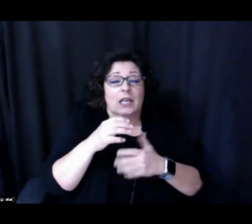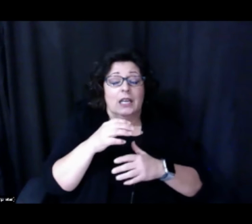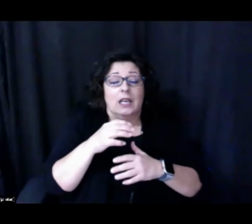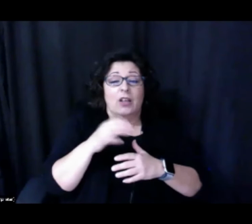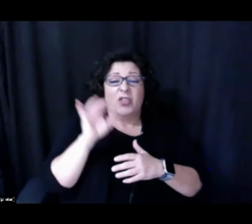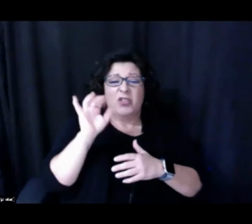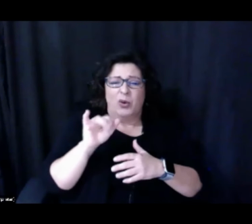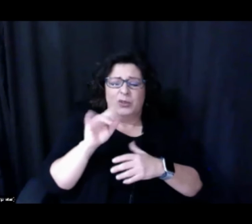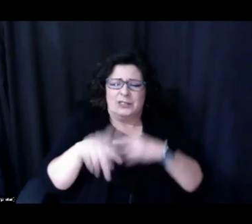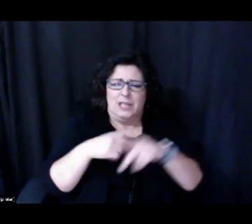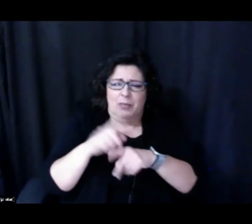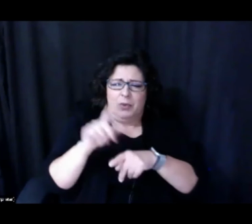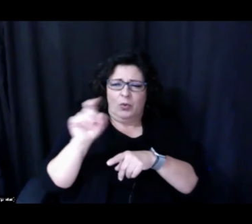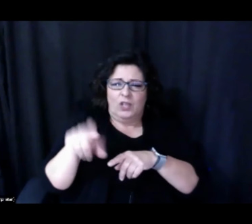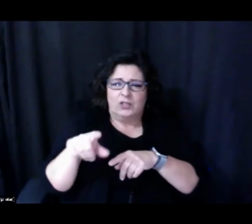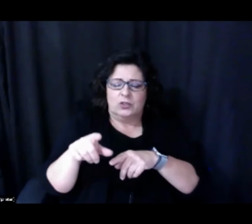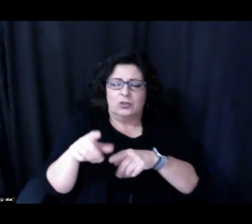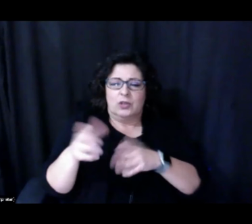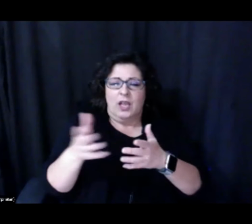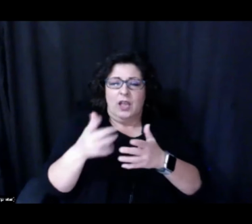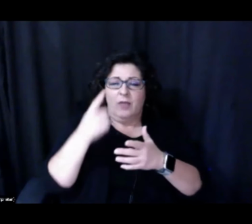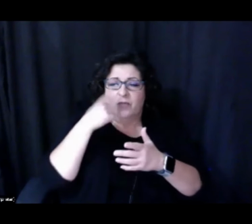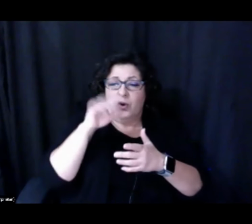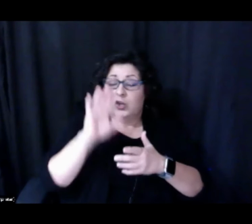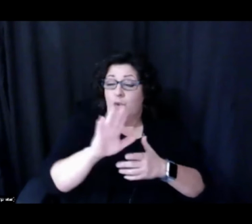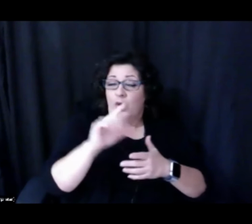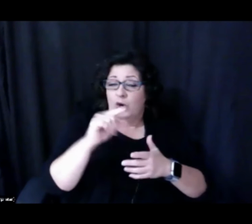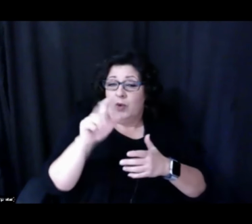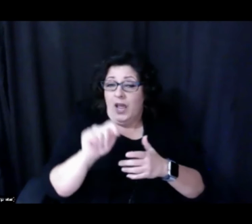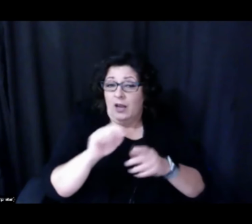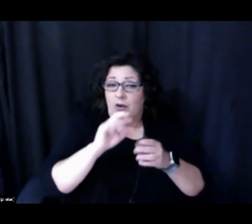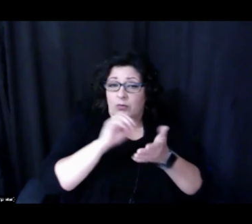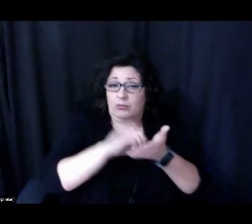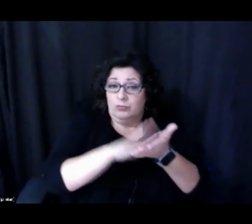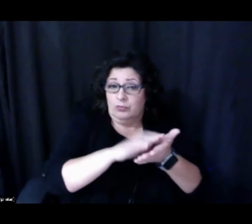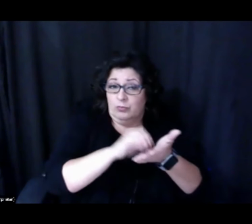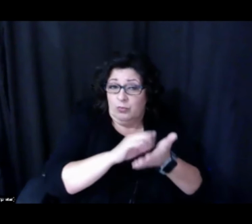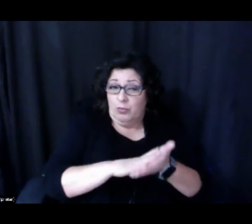those questions and what you need to for your grant reporting.